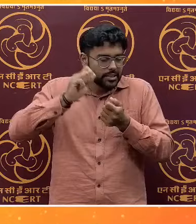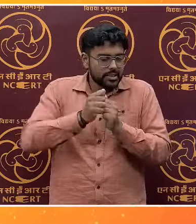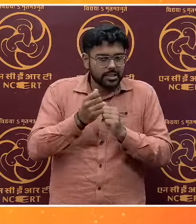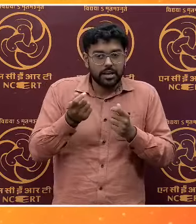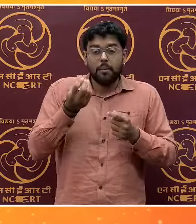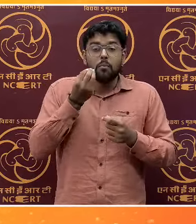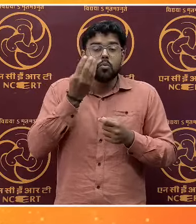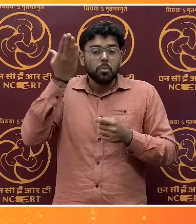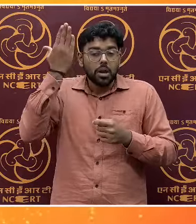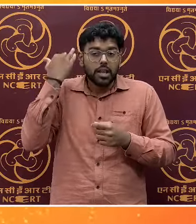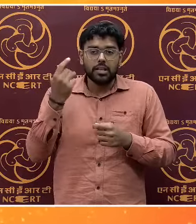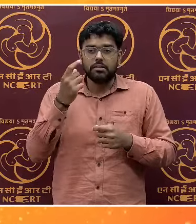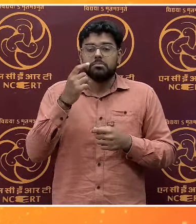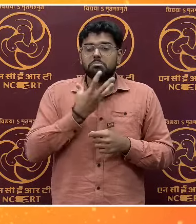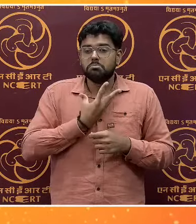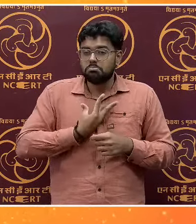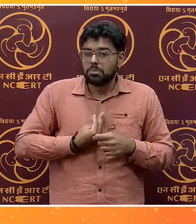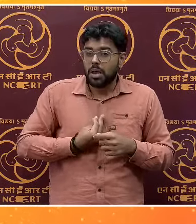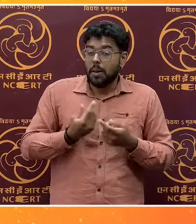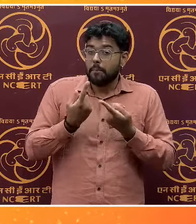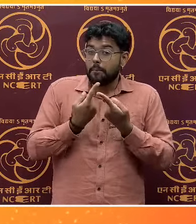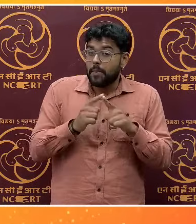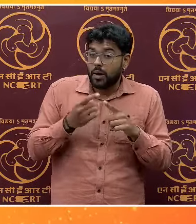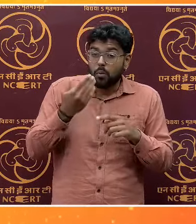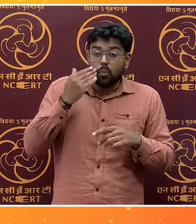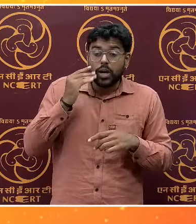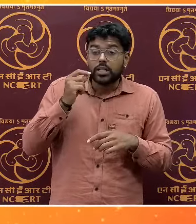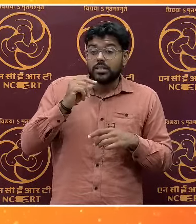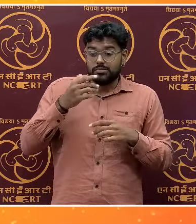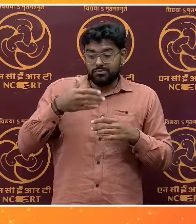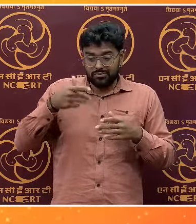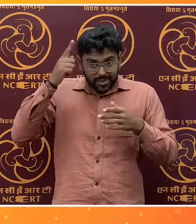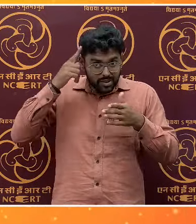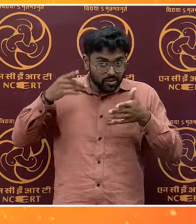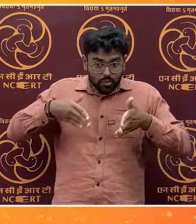Earlier she was sad and timid, and later on she was